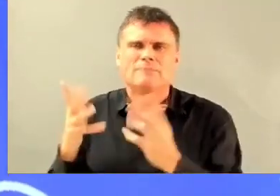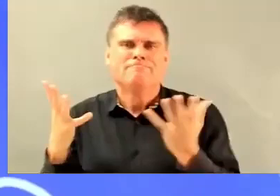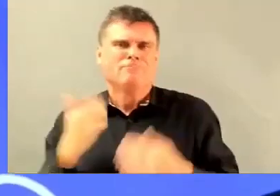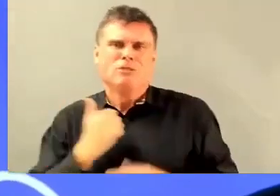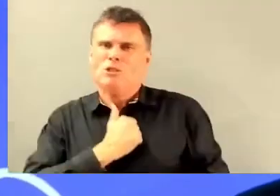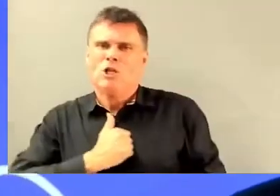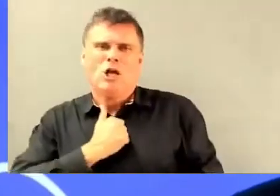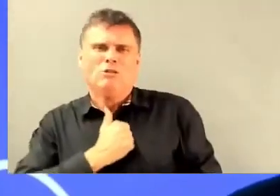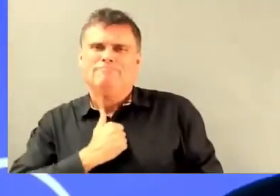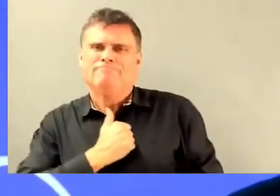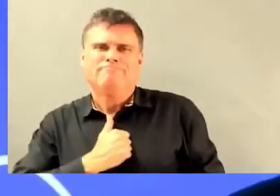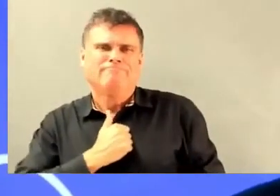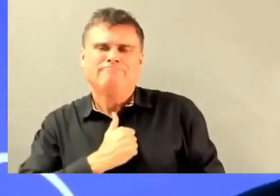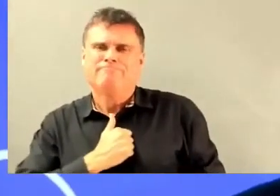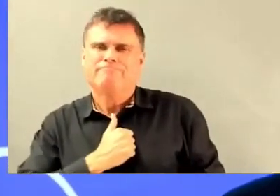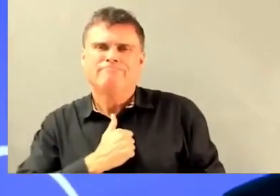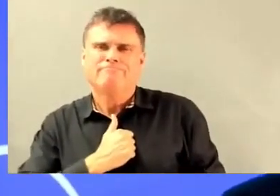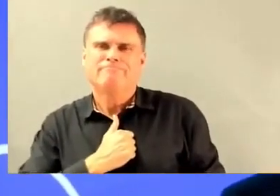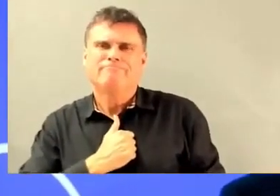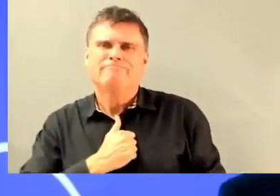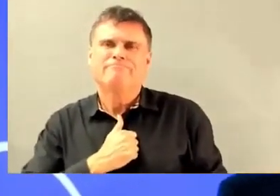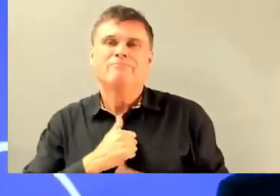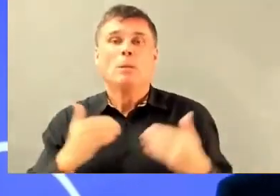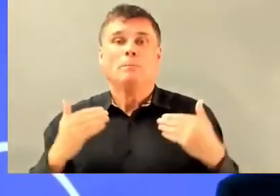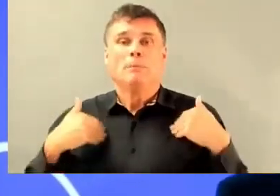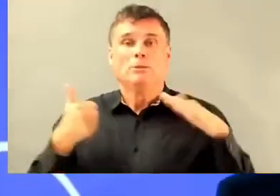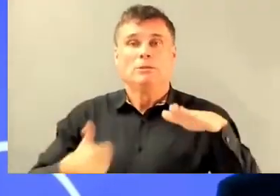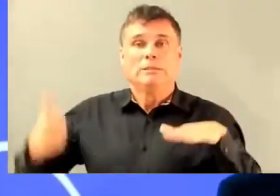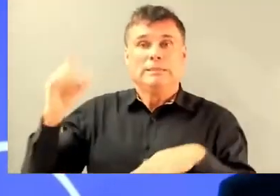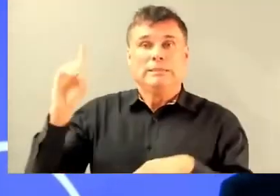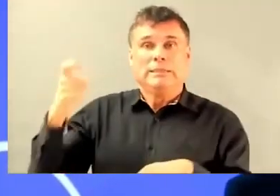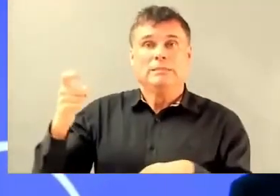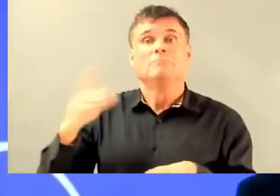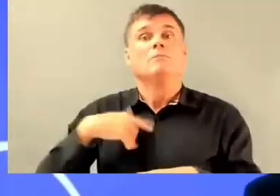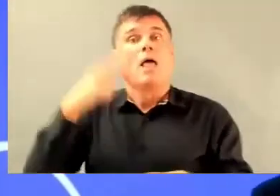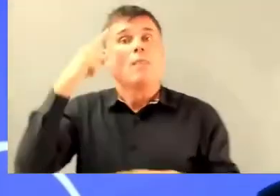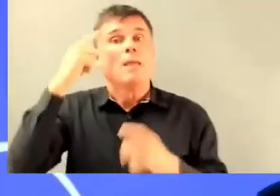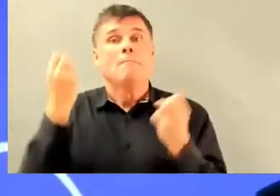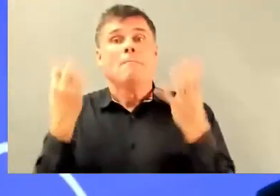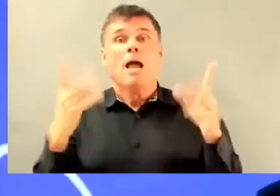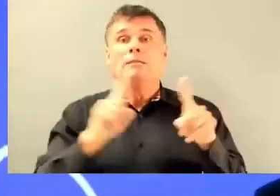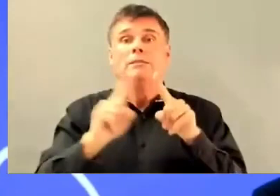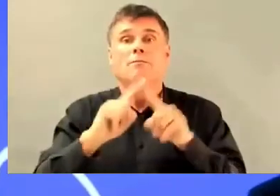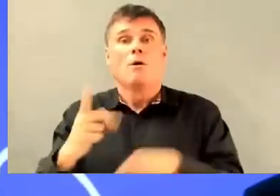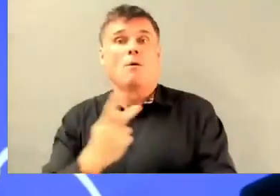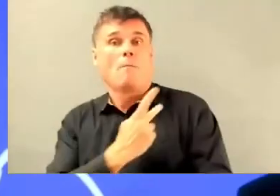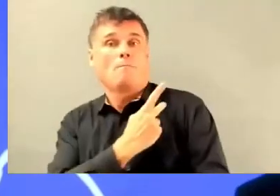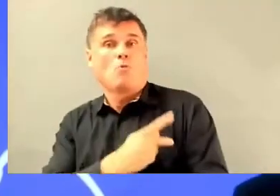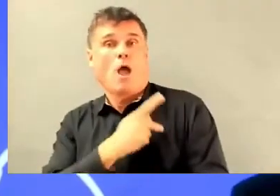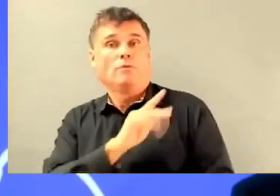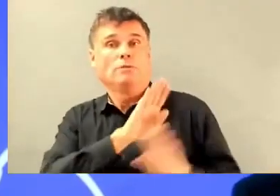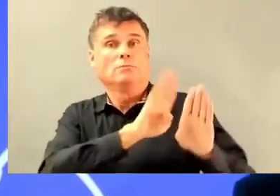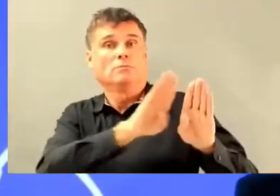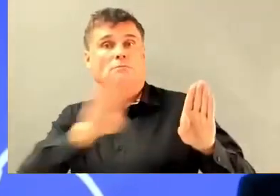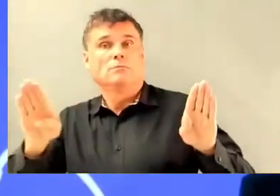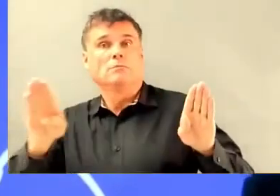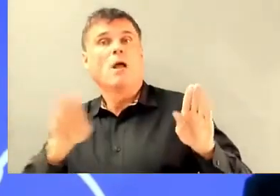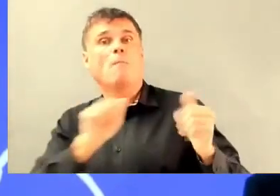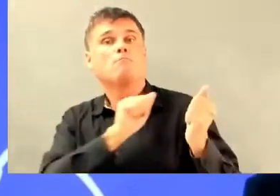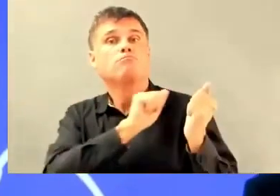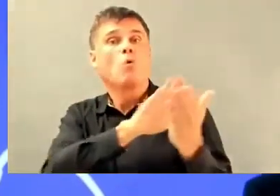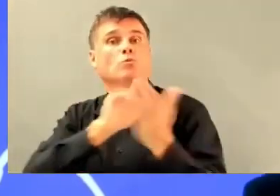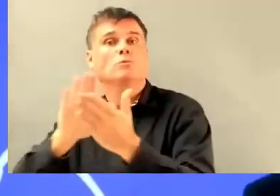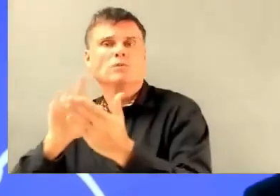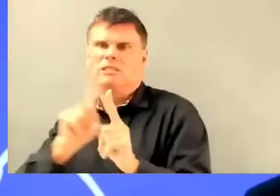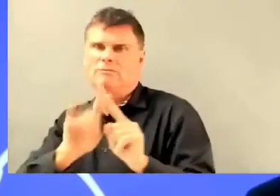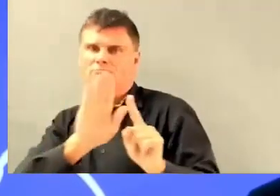I think a number of other provinces are doing different things right now. For example, in British Columbia, because we know it's not just